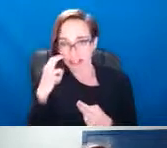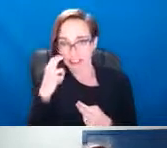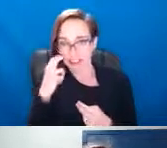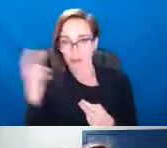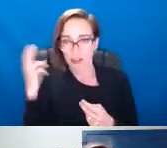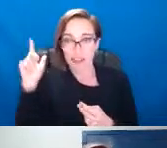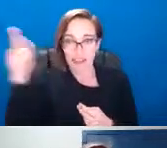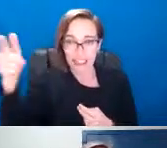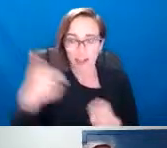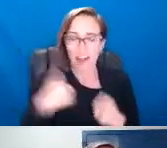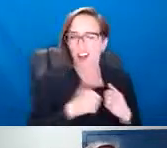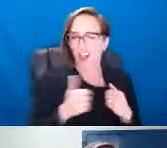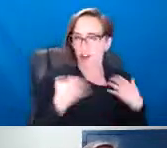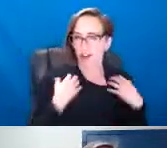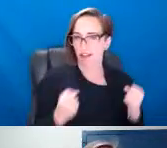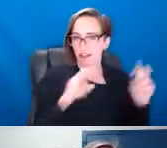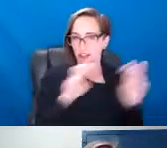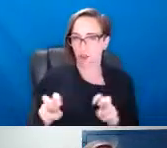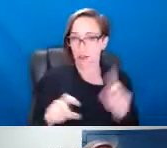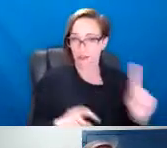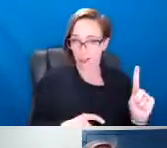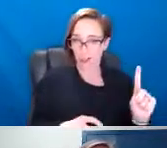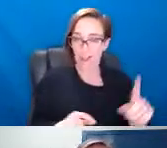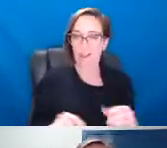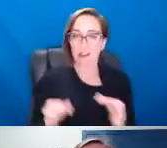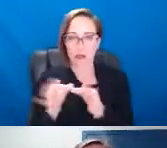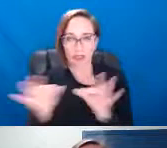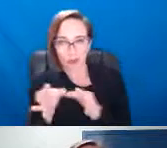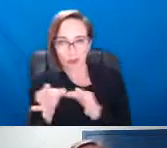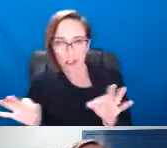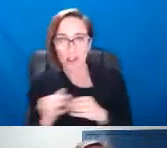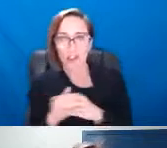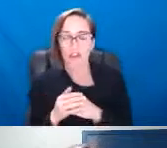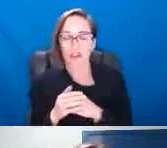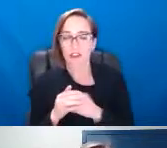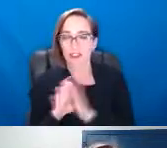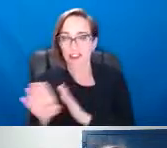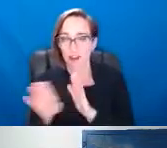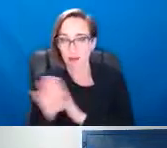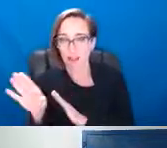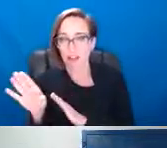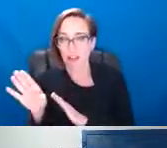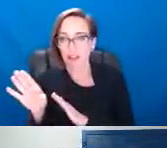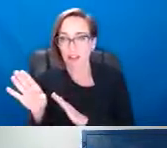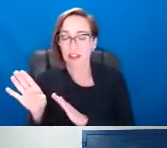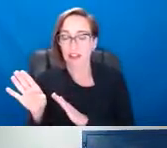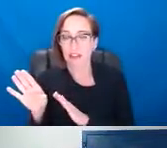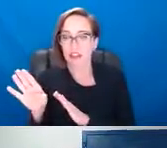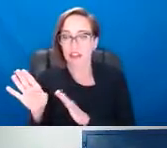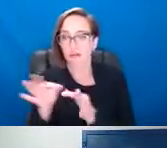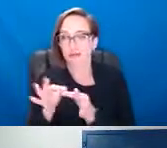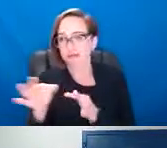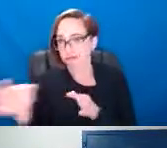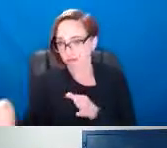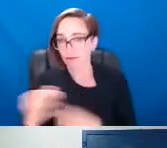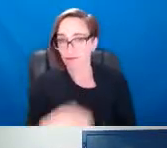play. And so the language and the language development usually falls to the wayside a bit. We